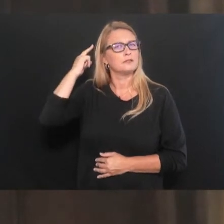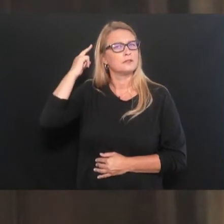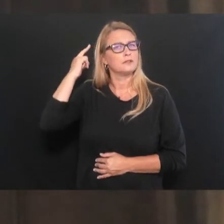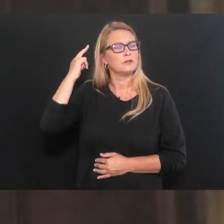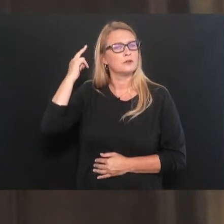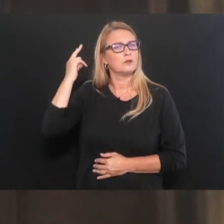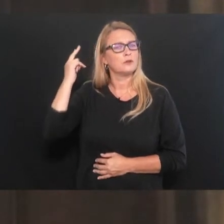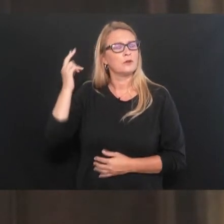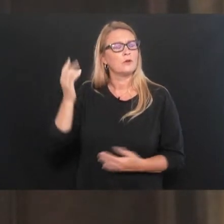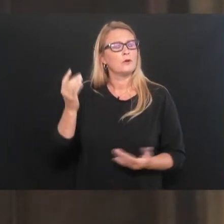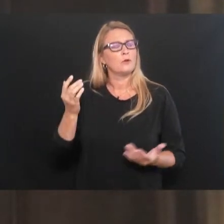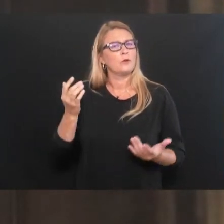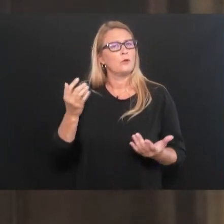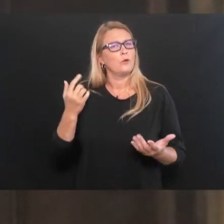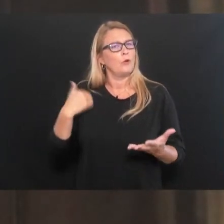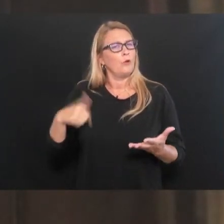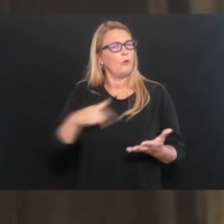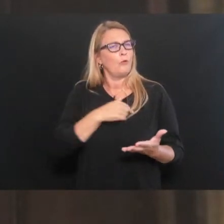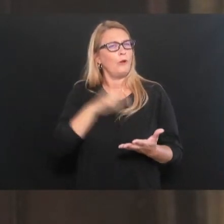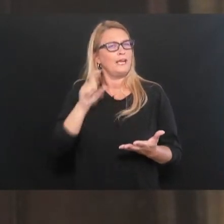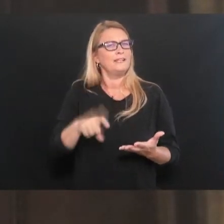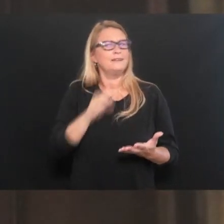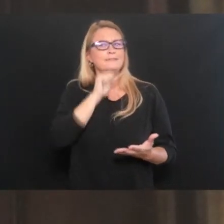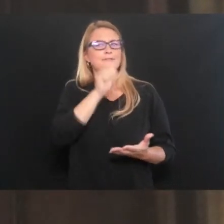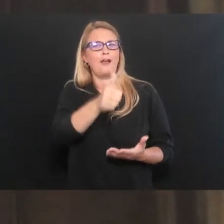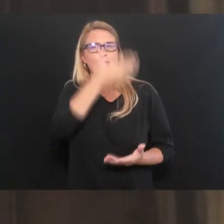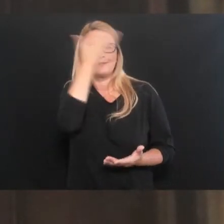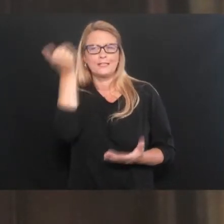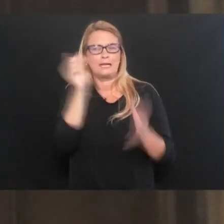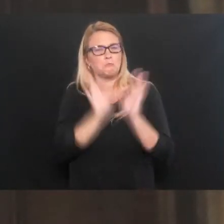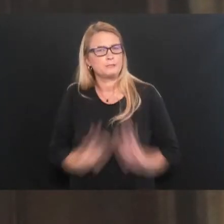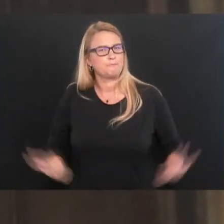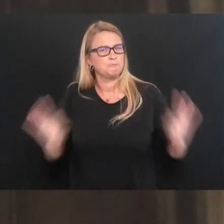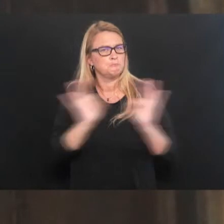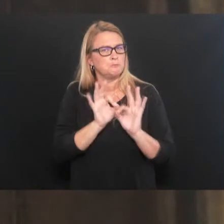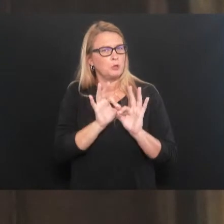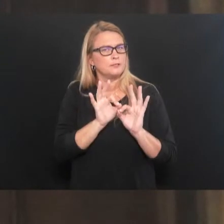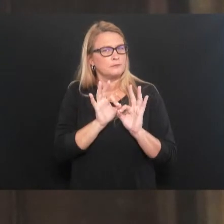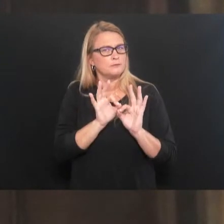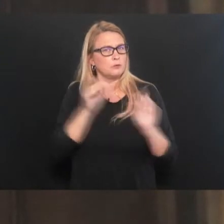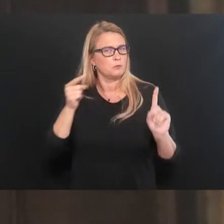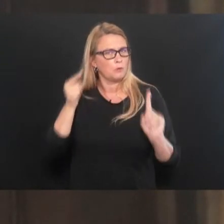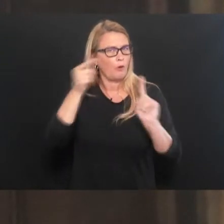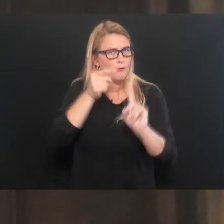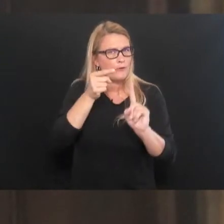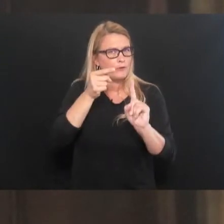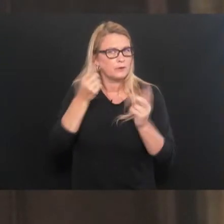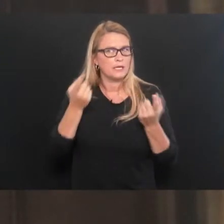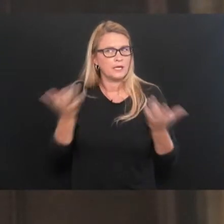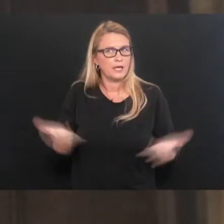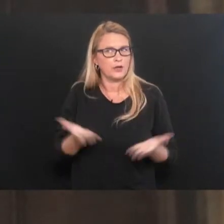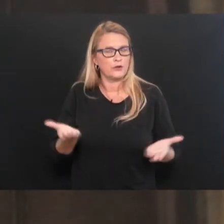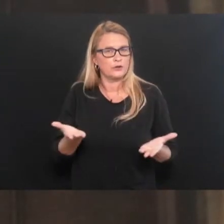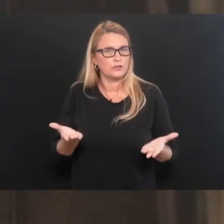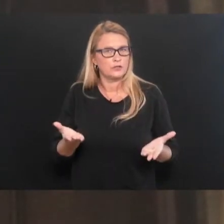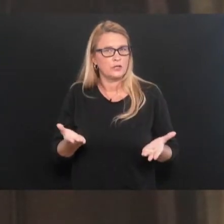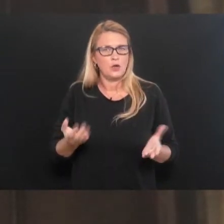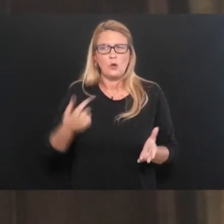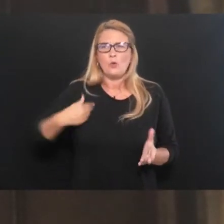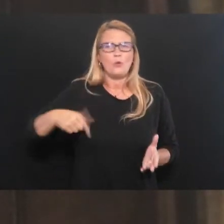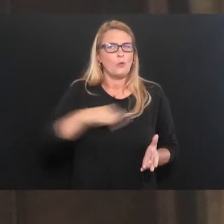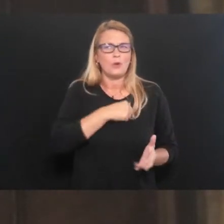set with what we're trying to do here and what's going on. So as the governor said, this is not an effort